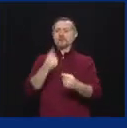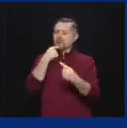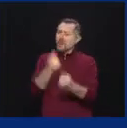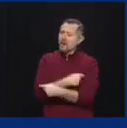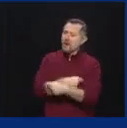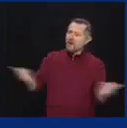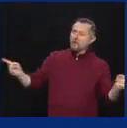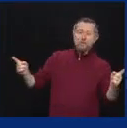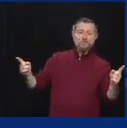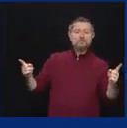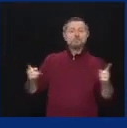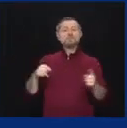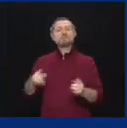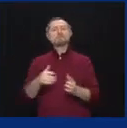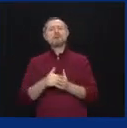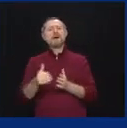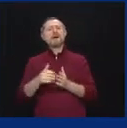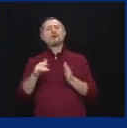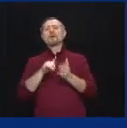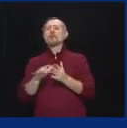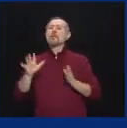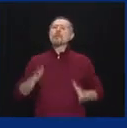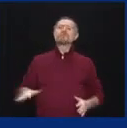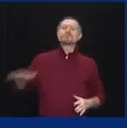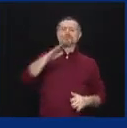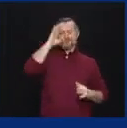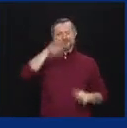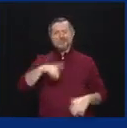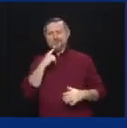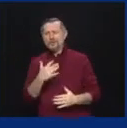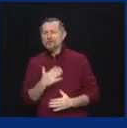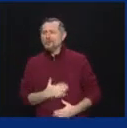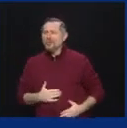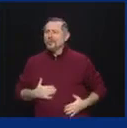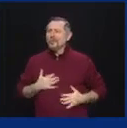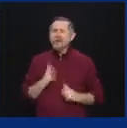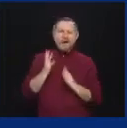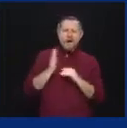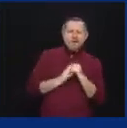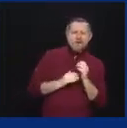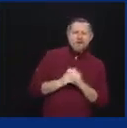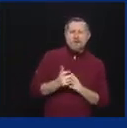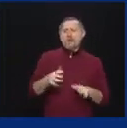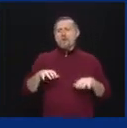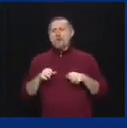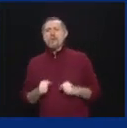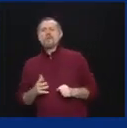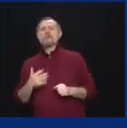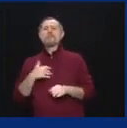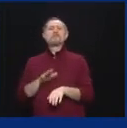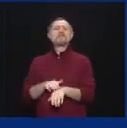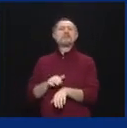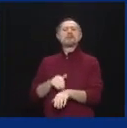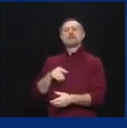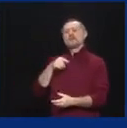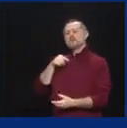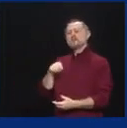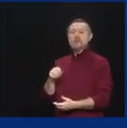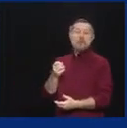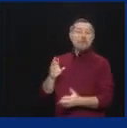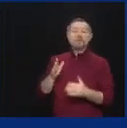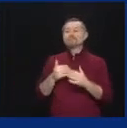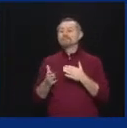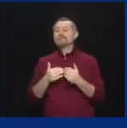Whereas millions of New Yorkers know the immeasurable joys, rewards, and comforts of owning a domestic pet or any of the breeds of